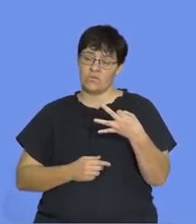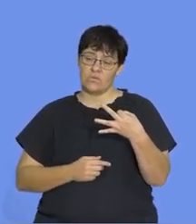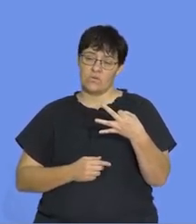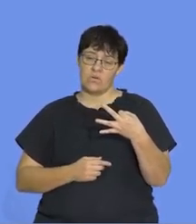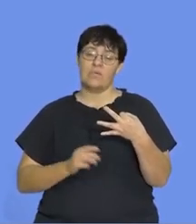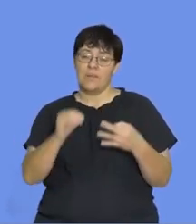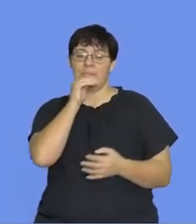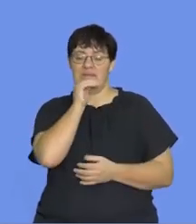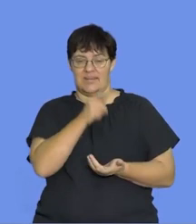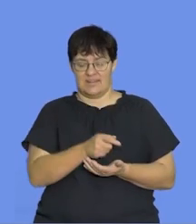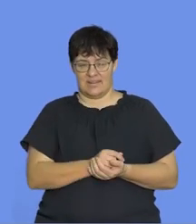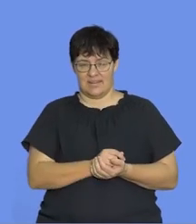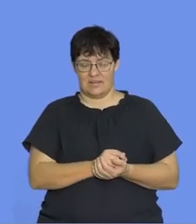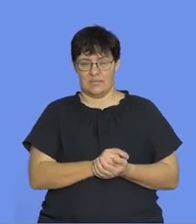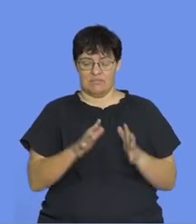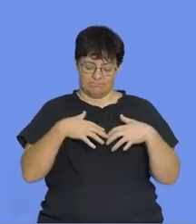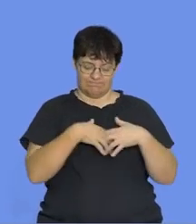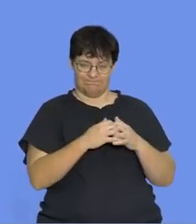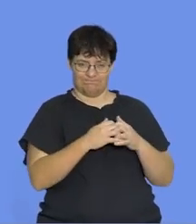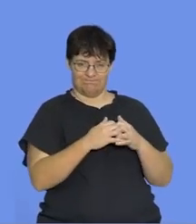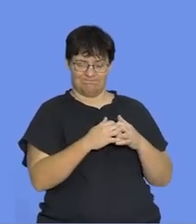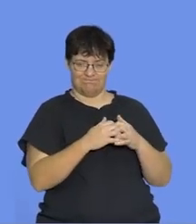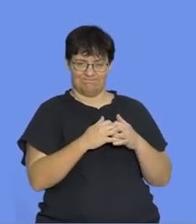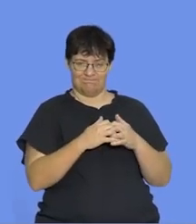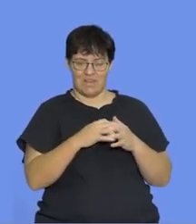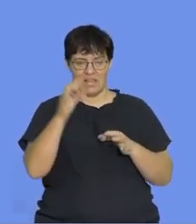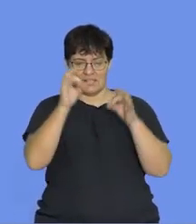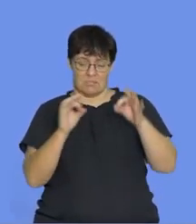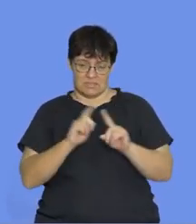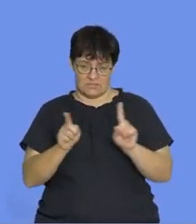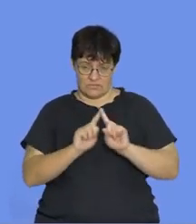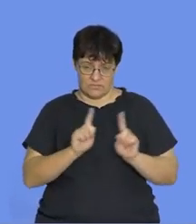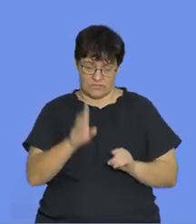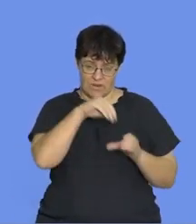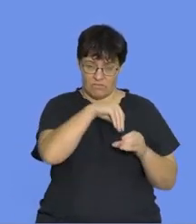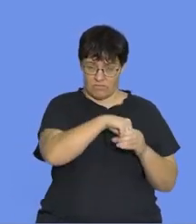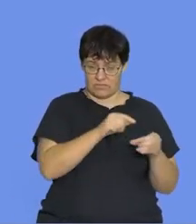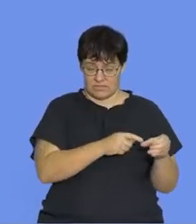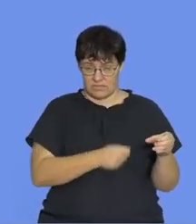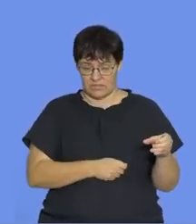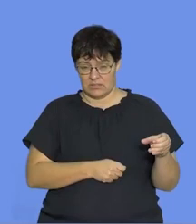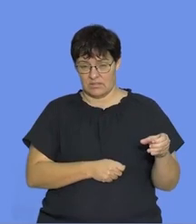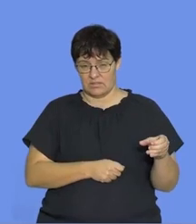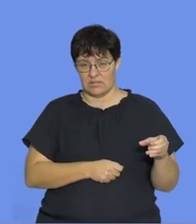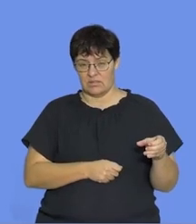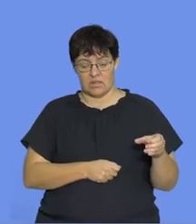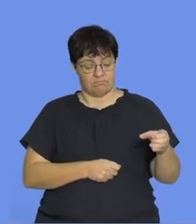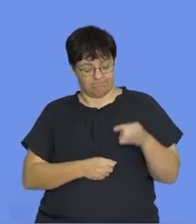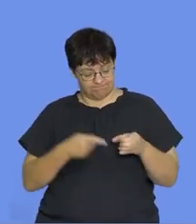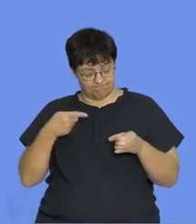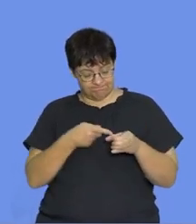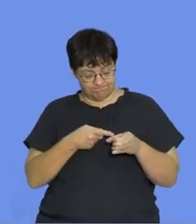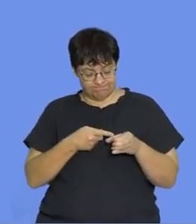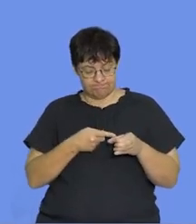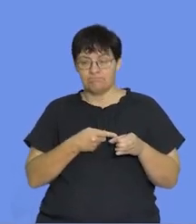what it means when we say different samples. And when we talk about different samples, we're saying, given a sample of a